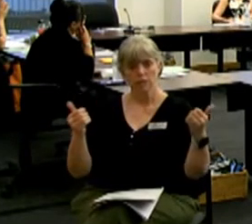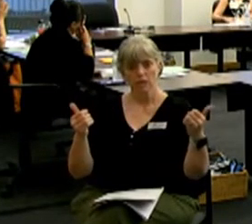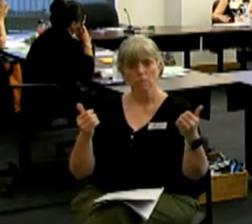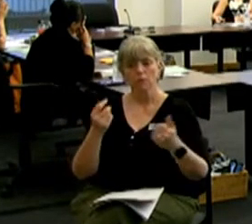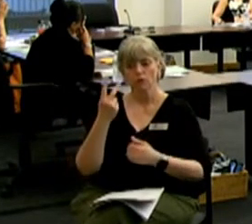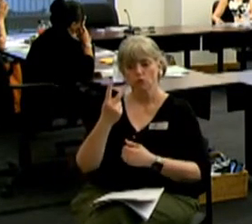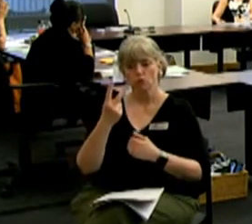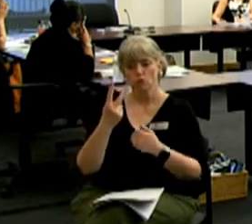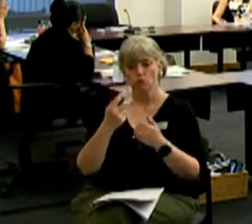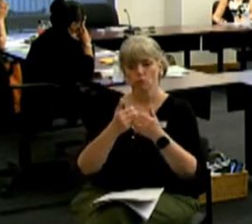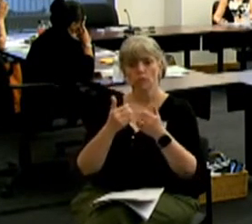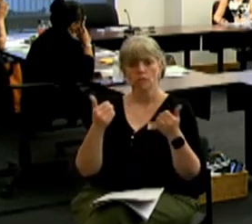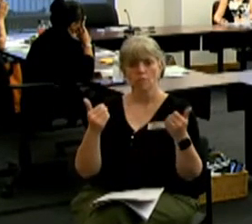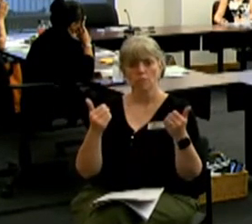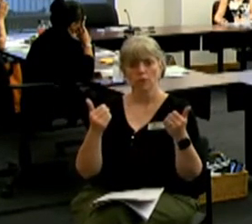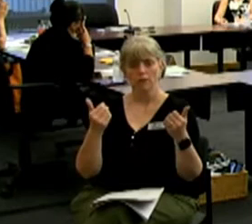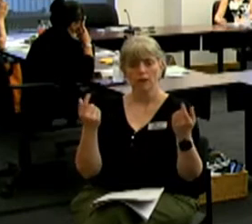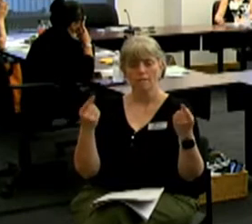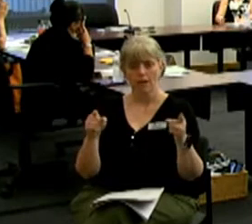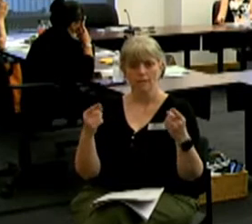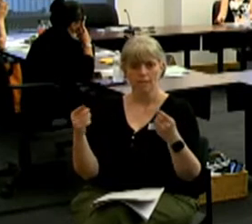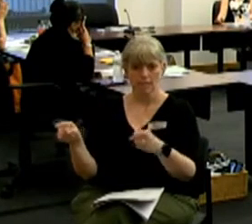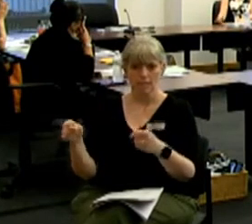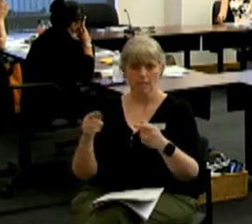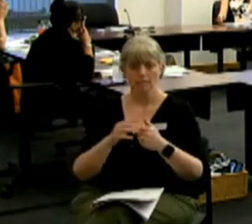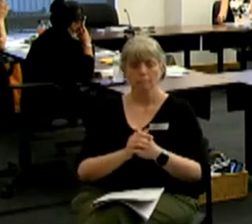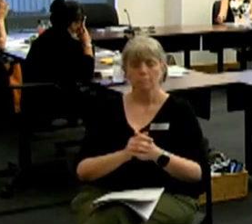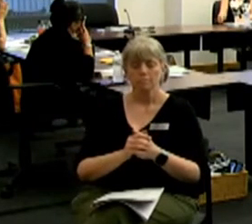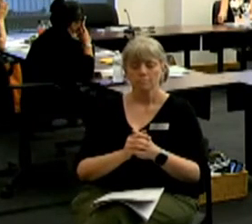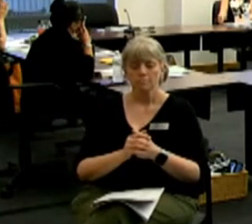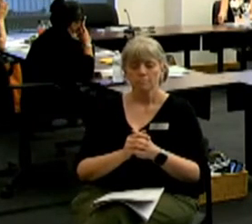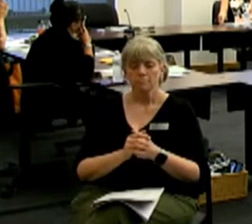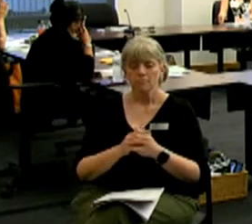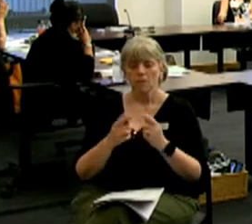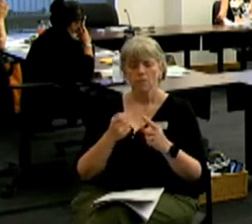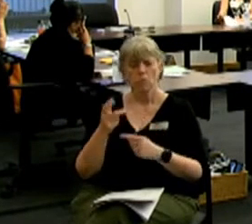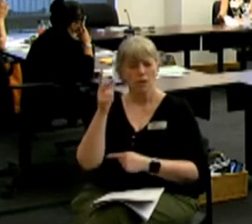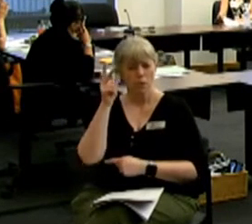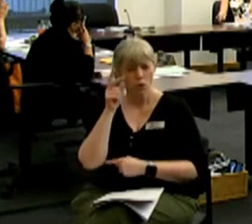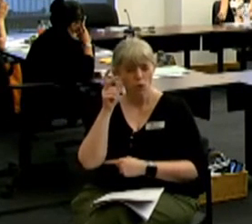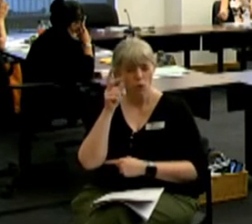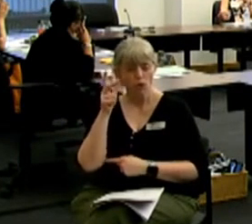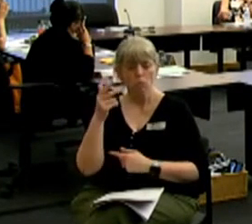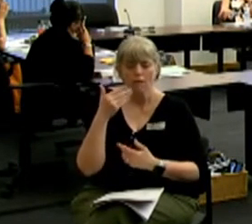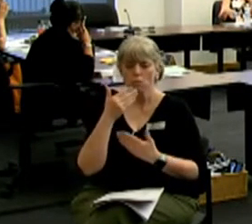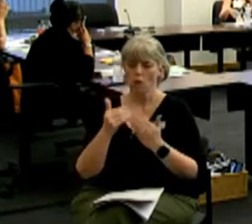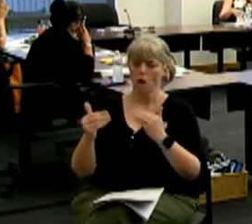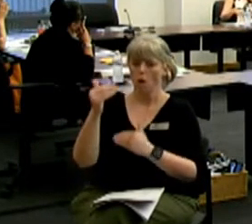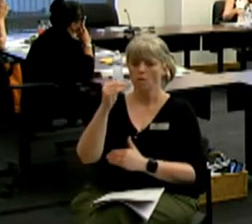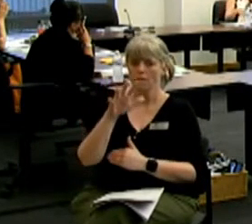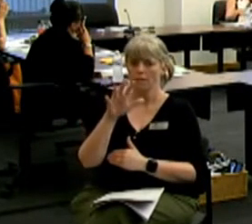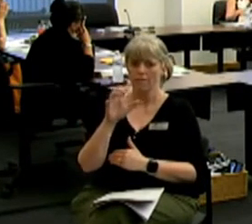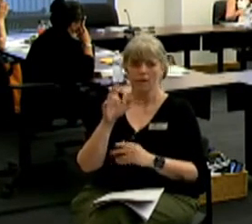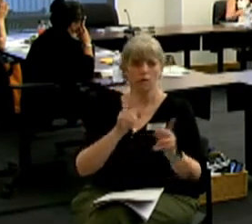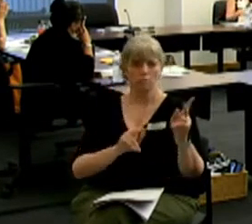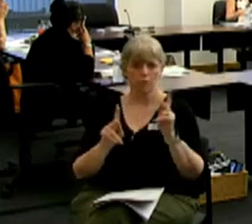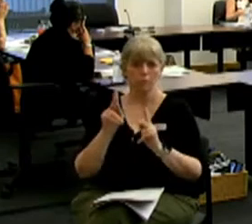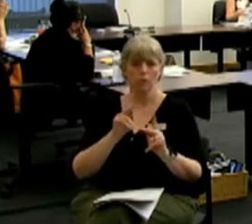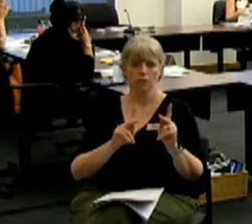into two separate events. And from what I've heard, we'll have well over 500 people,